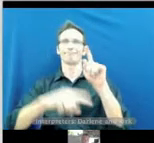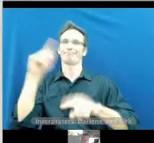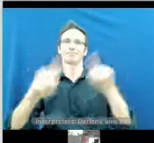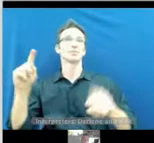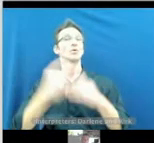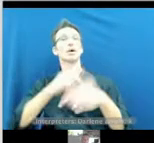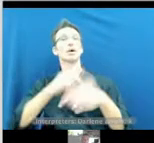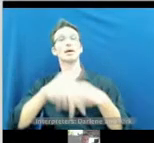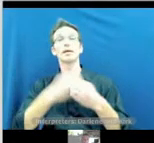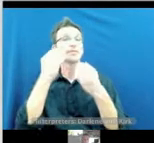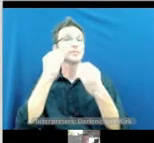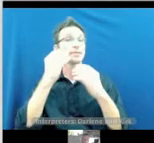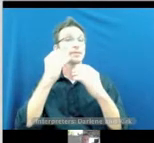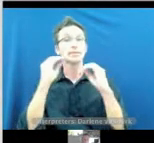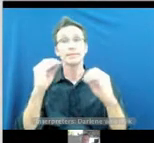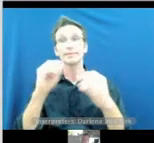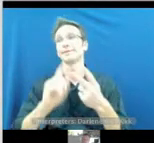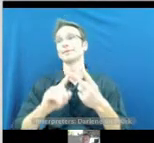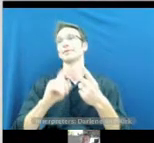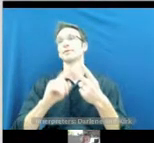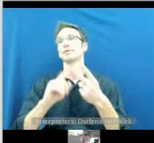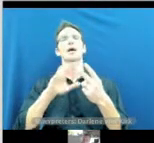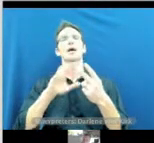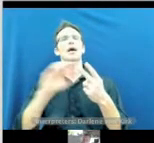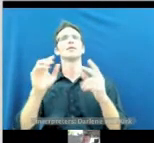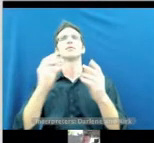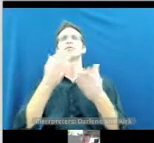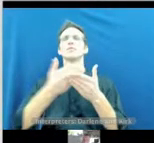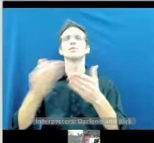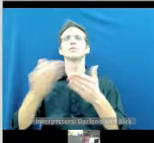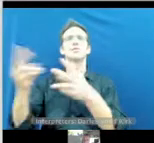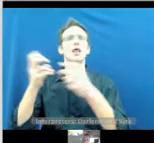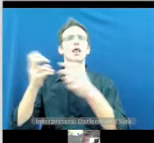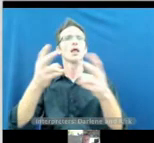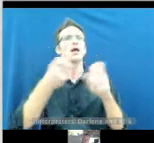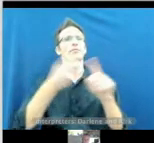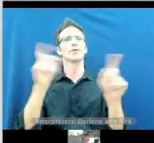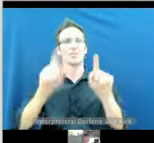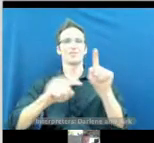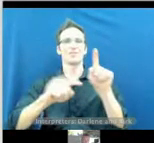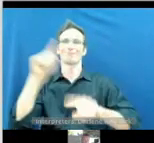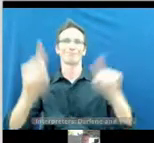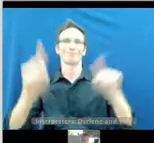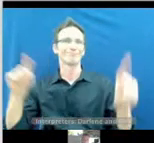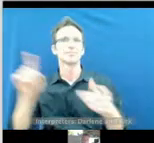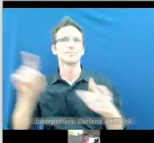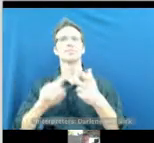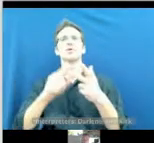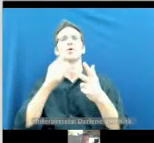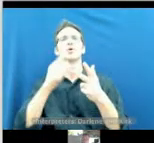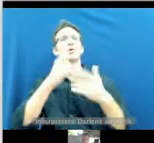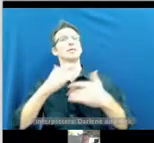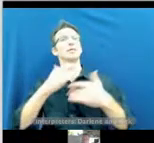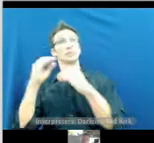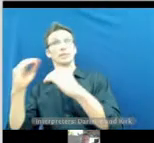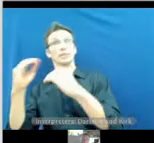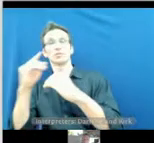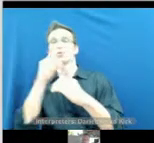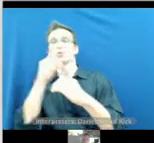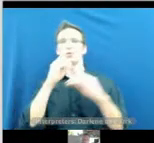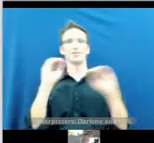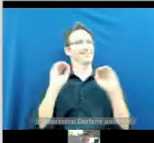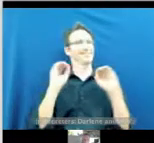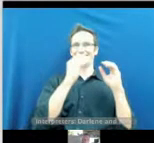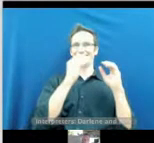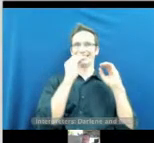covered and where those resources come from, who teaches that content, etc. And